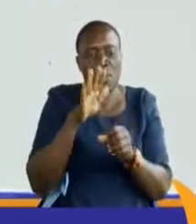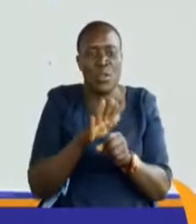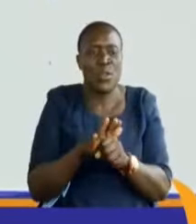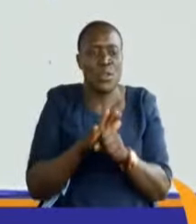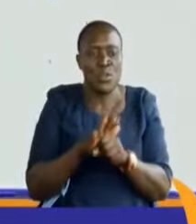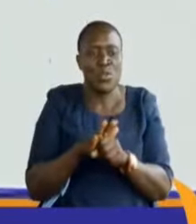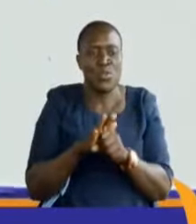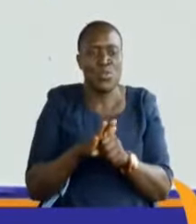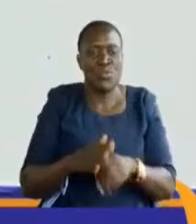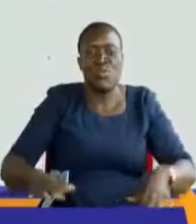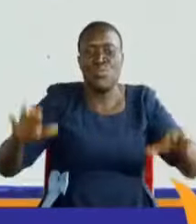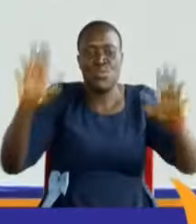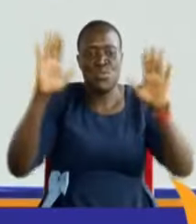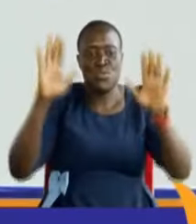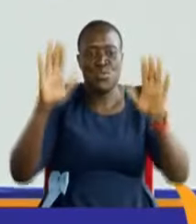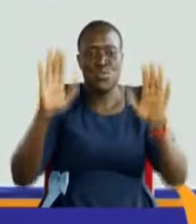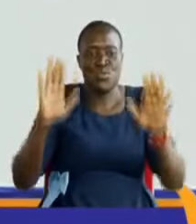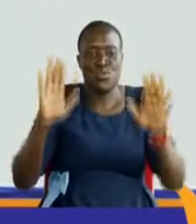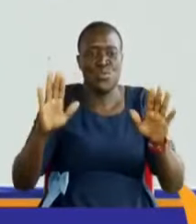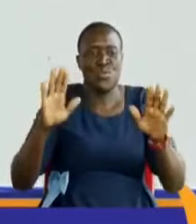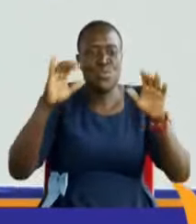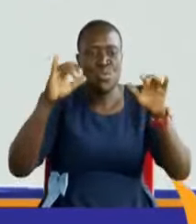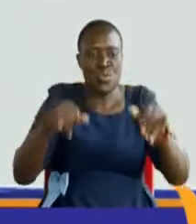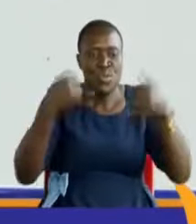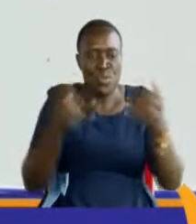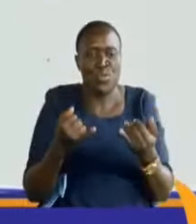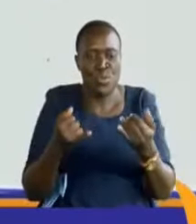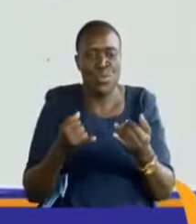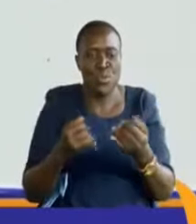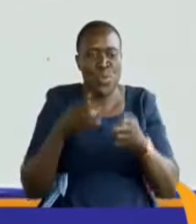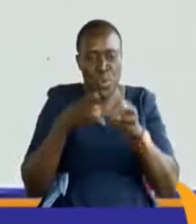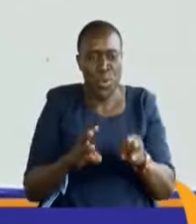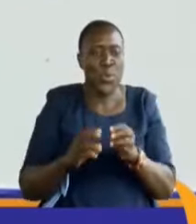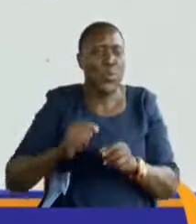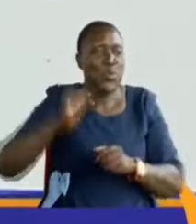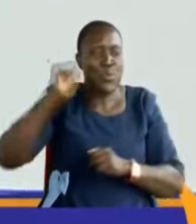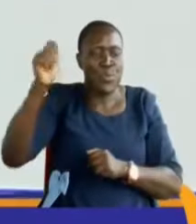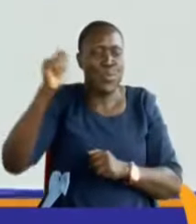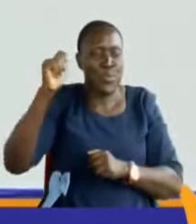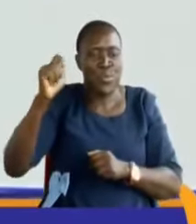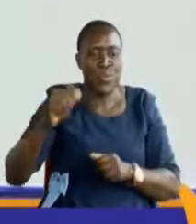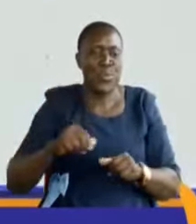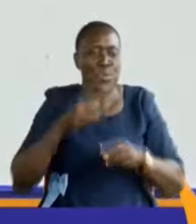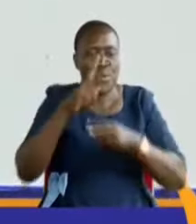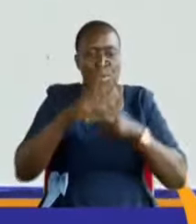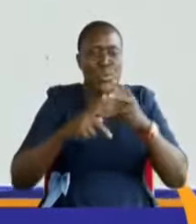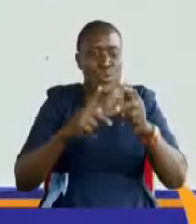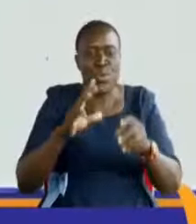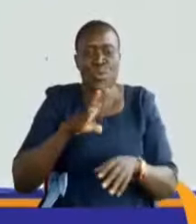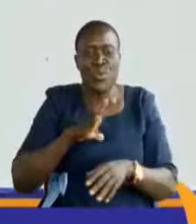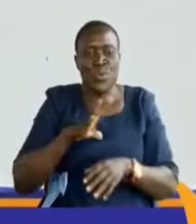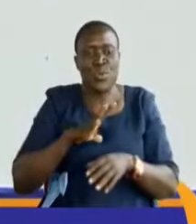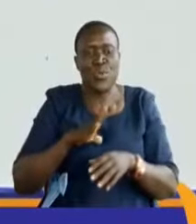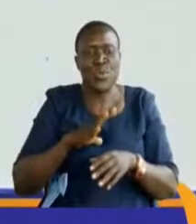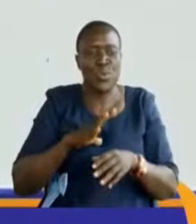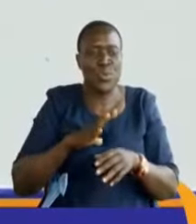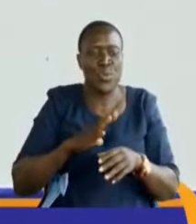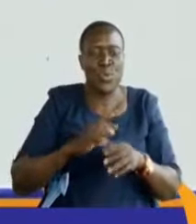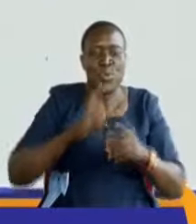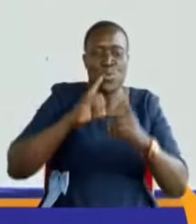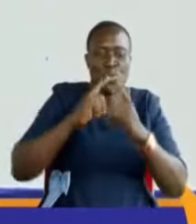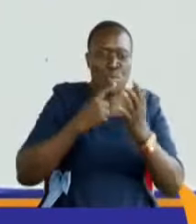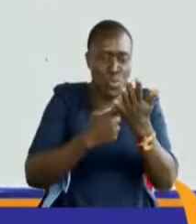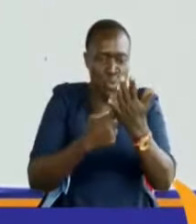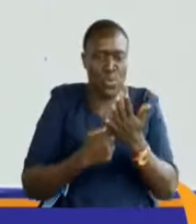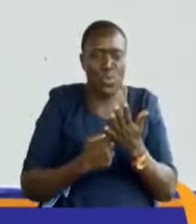are committed to a new brand of politics. Politics that is progressive enough to address issues of